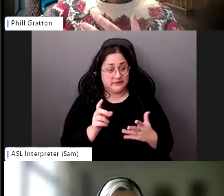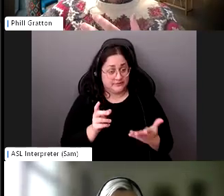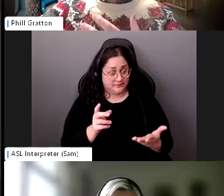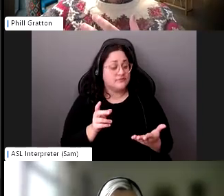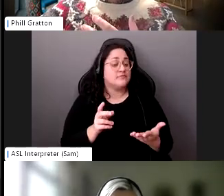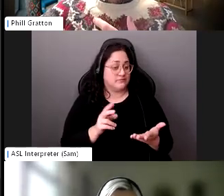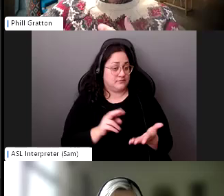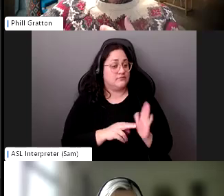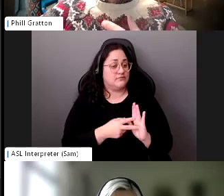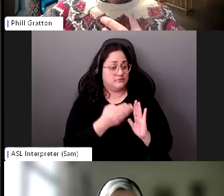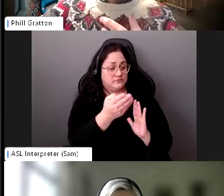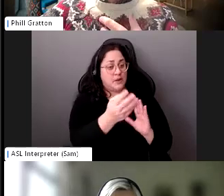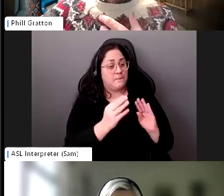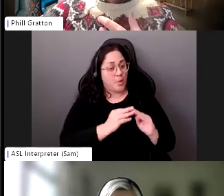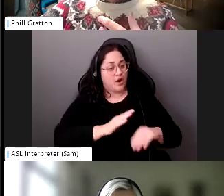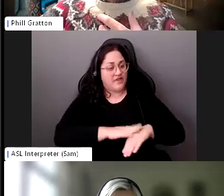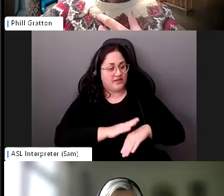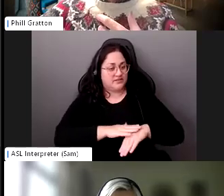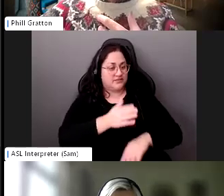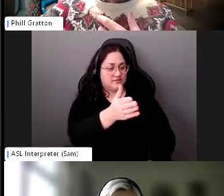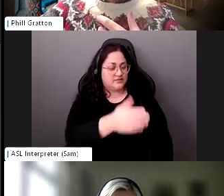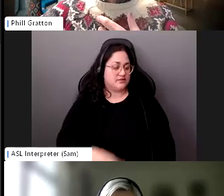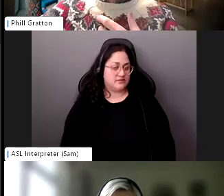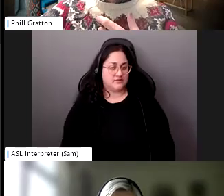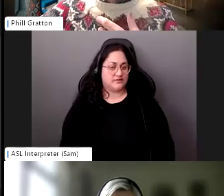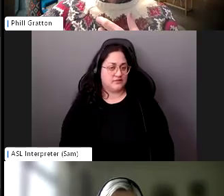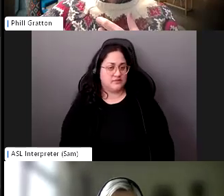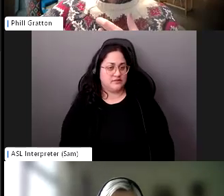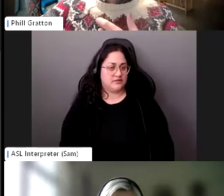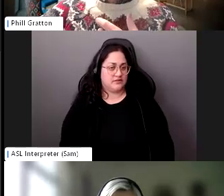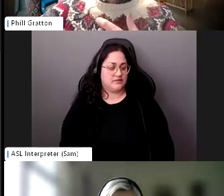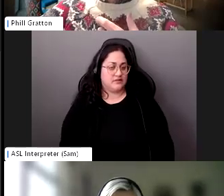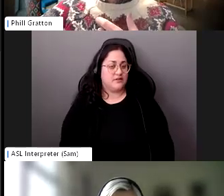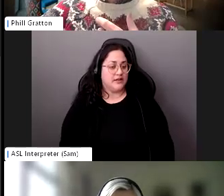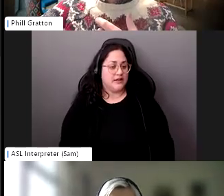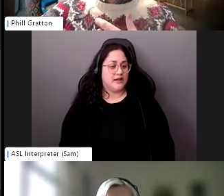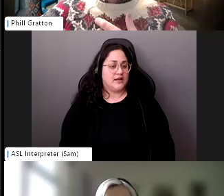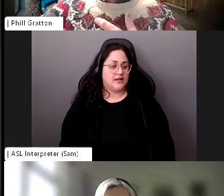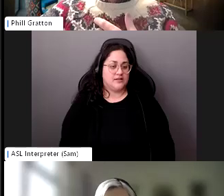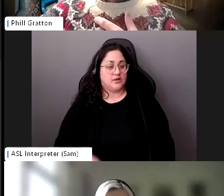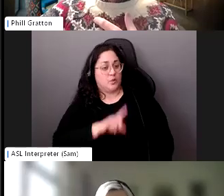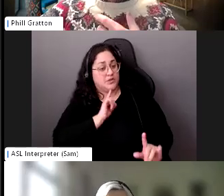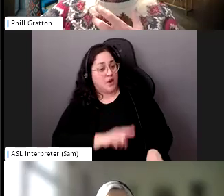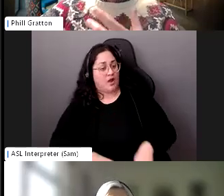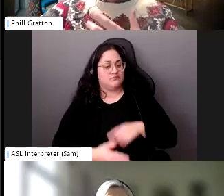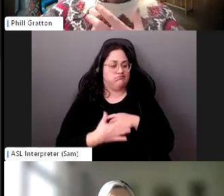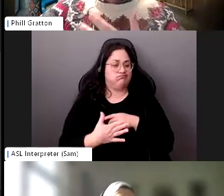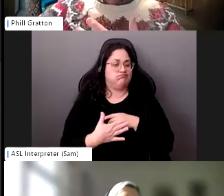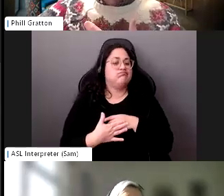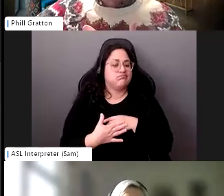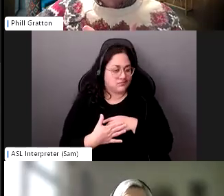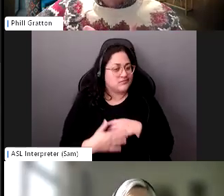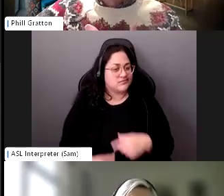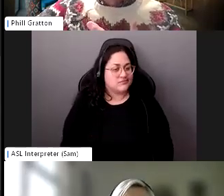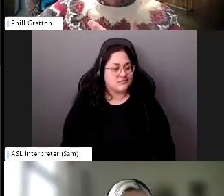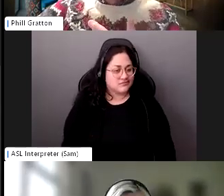gives me more advice. It tells me it can be caused by a variety of things, pain relief. It tells me when to